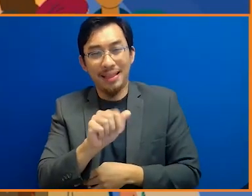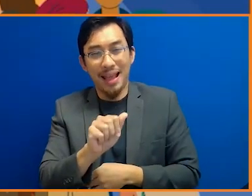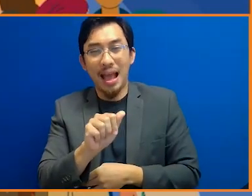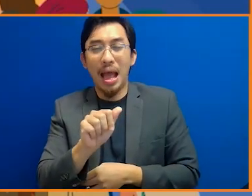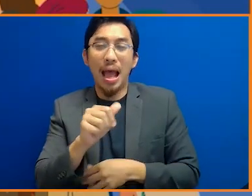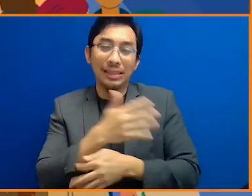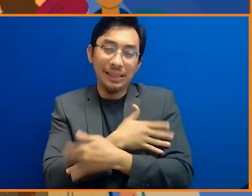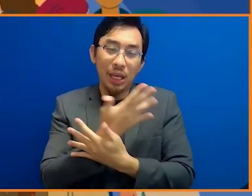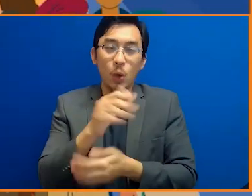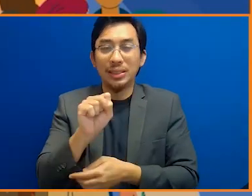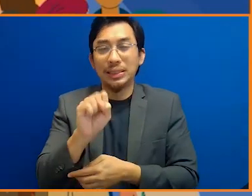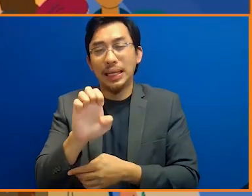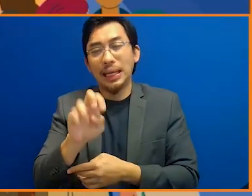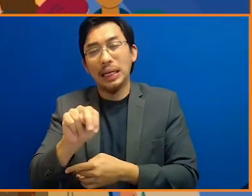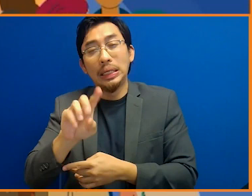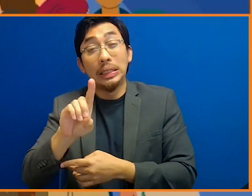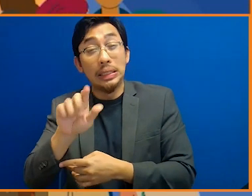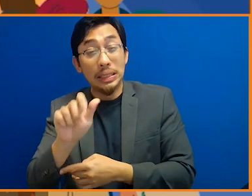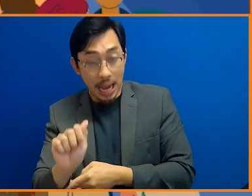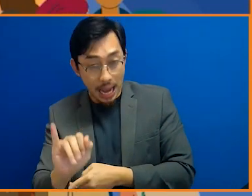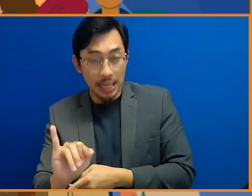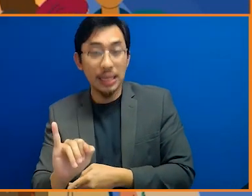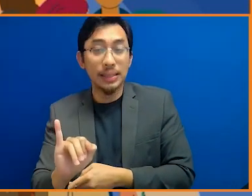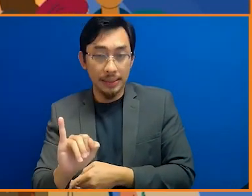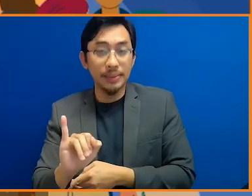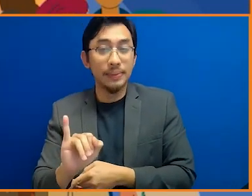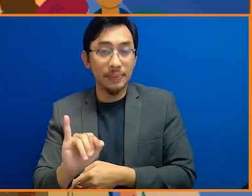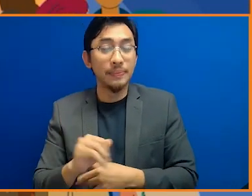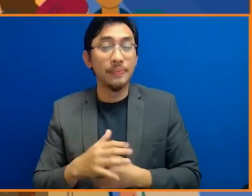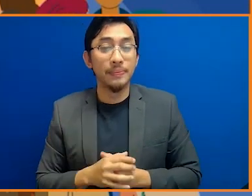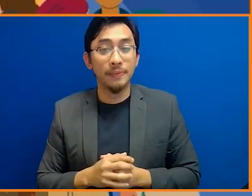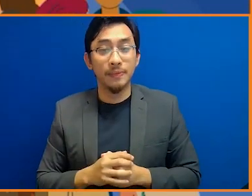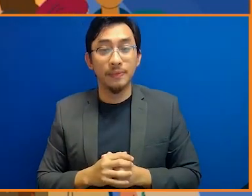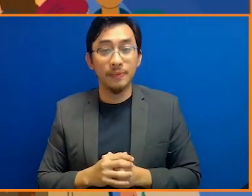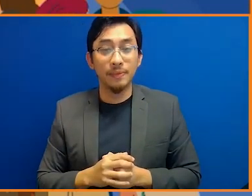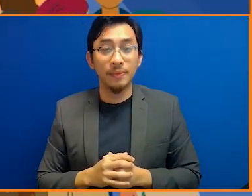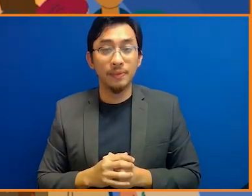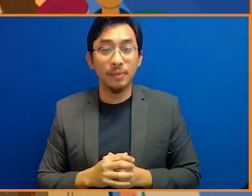you or Sendai, we see the